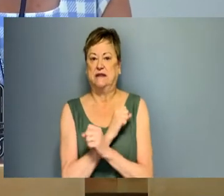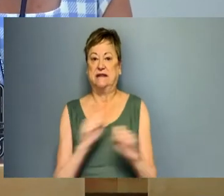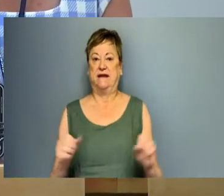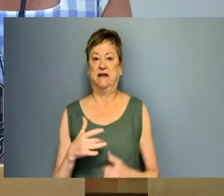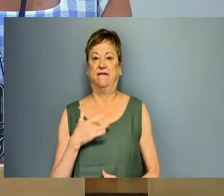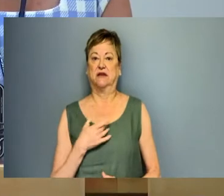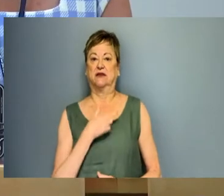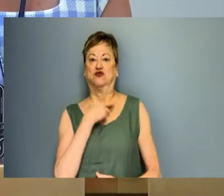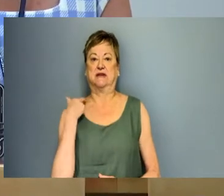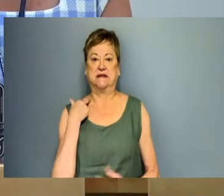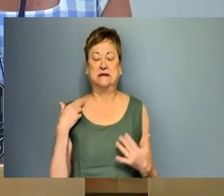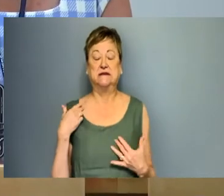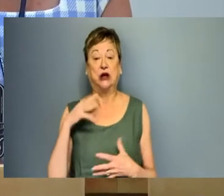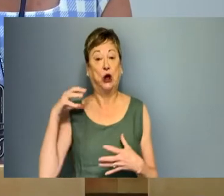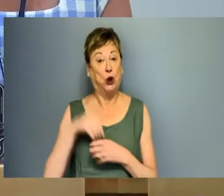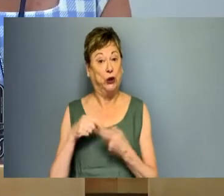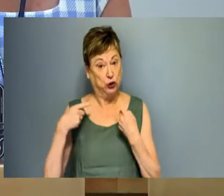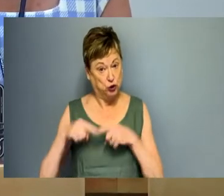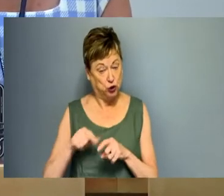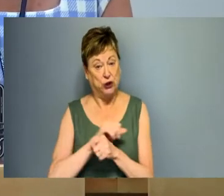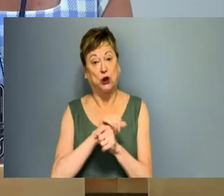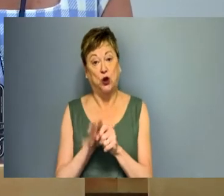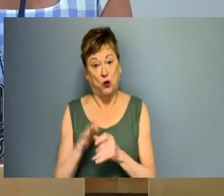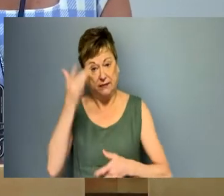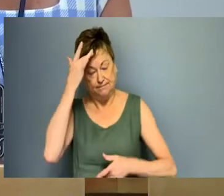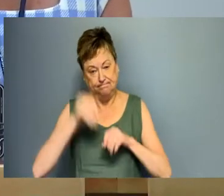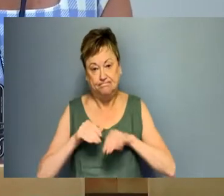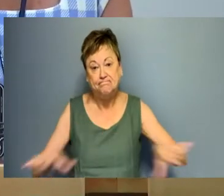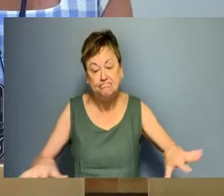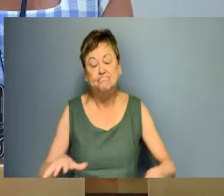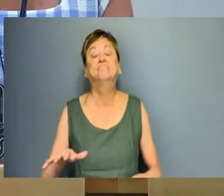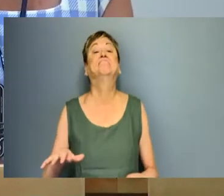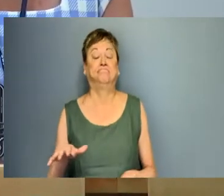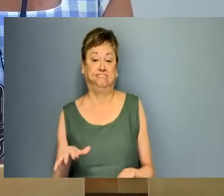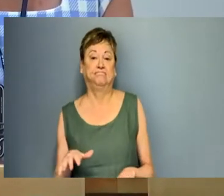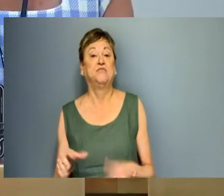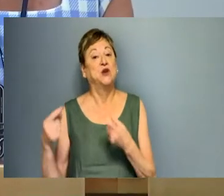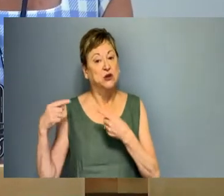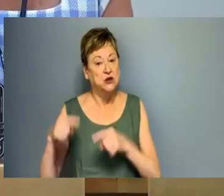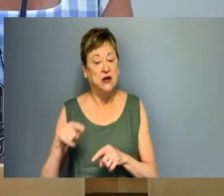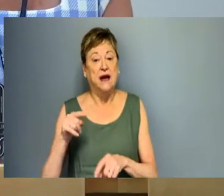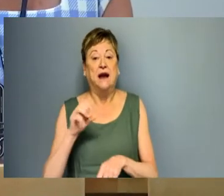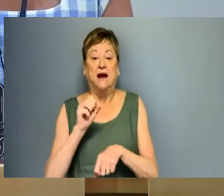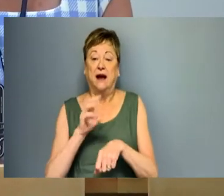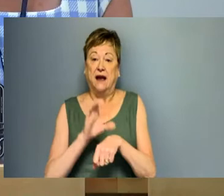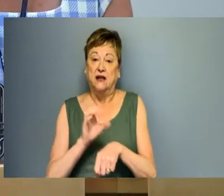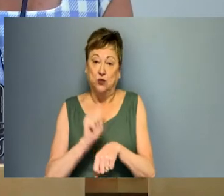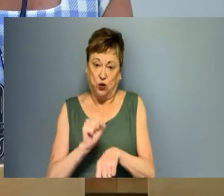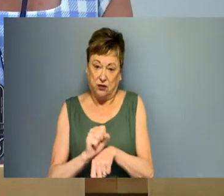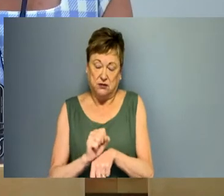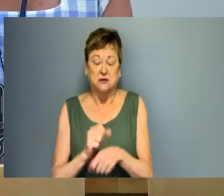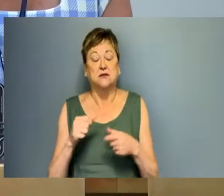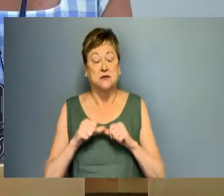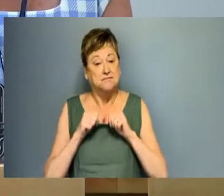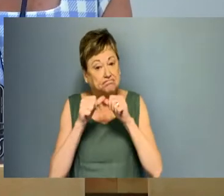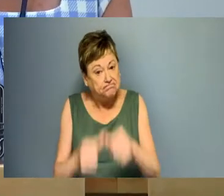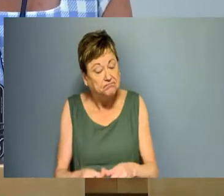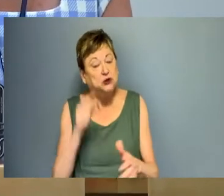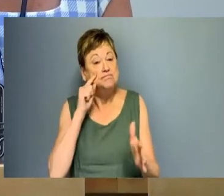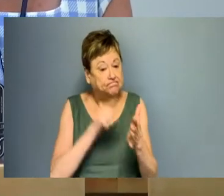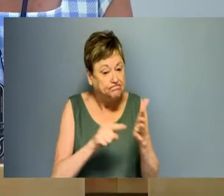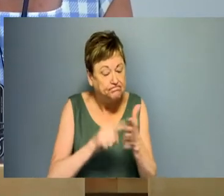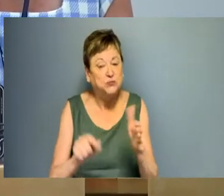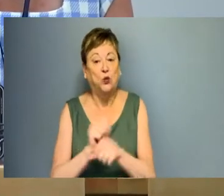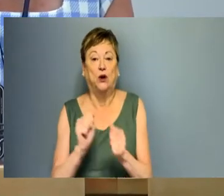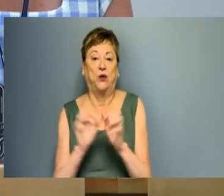risk, including during the COVID-19 pandemic, throughout which caseworkers continue to conduct investigations and work with families in their